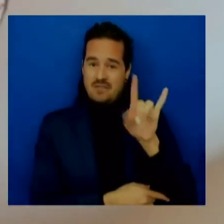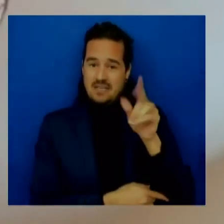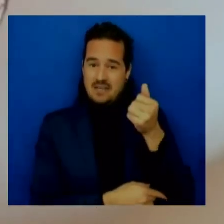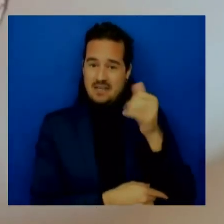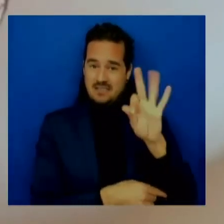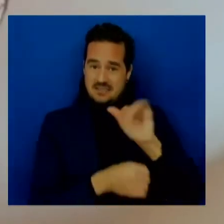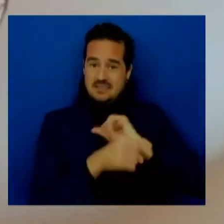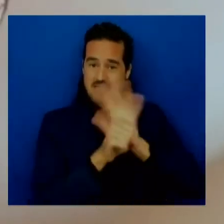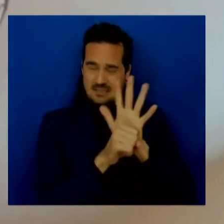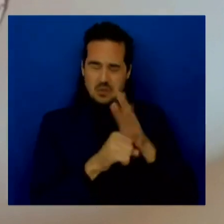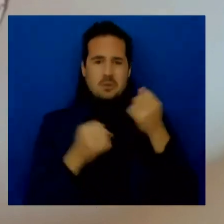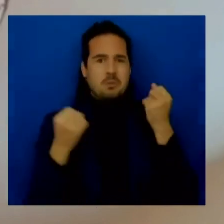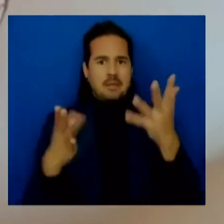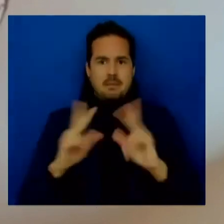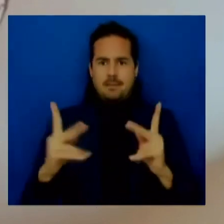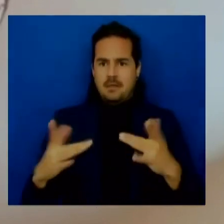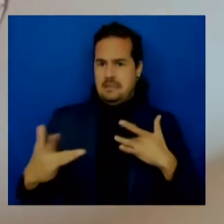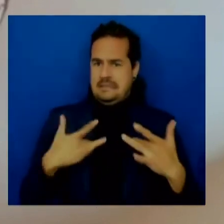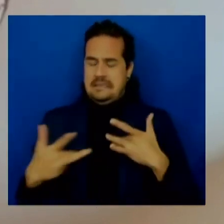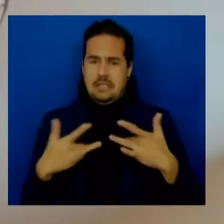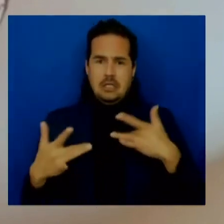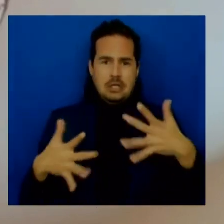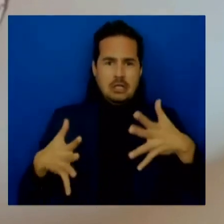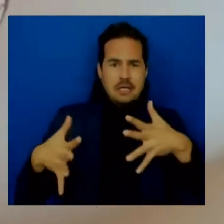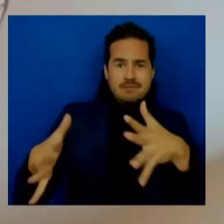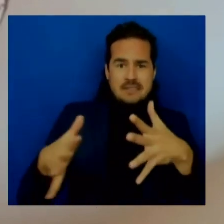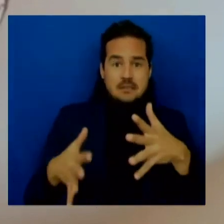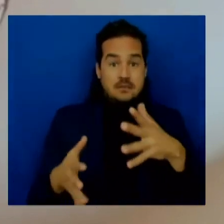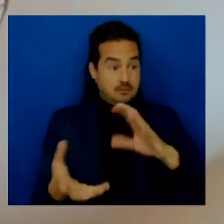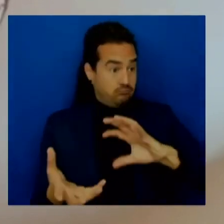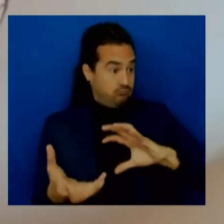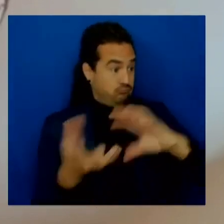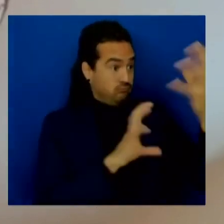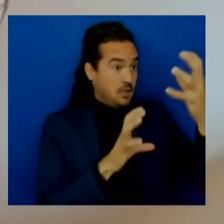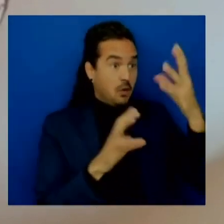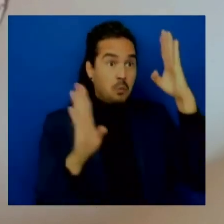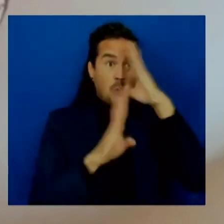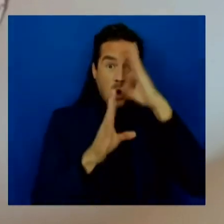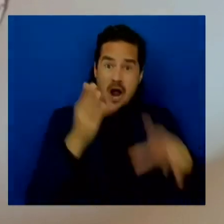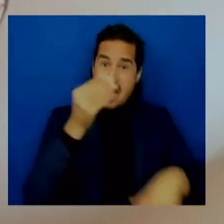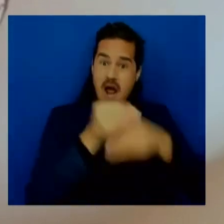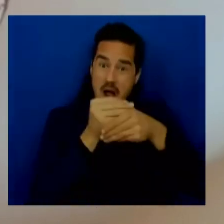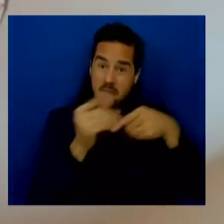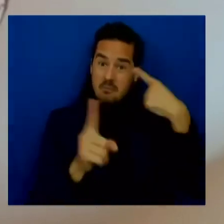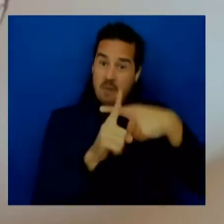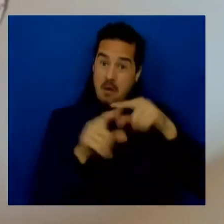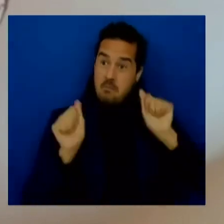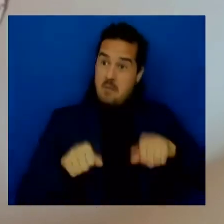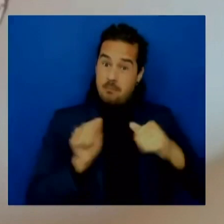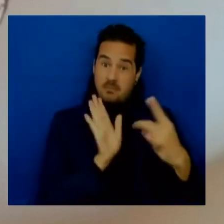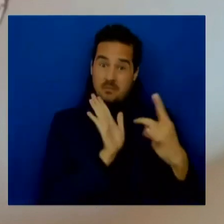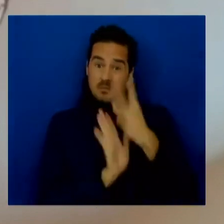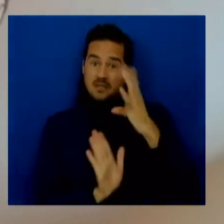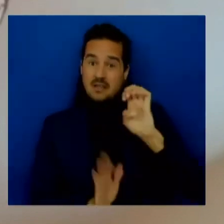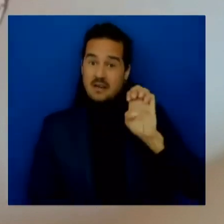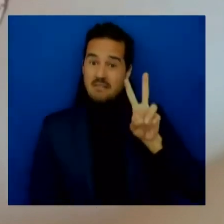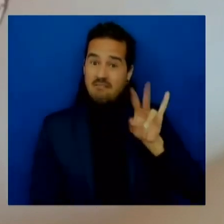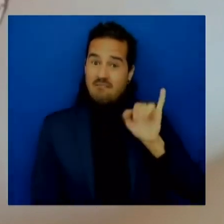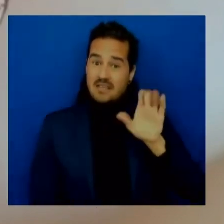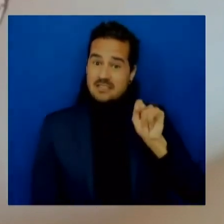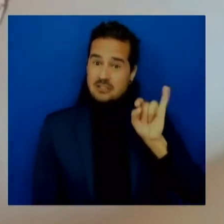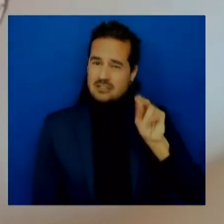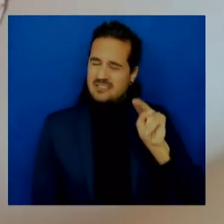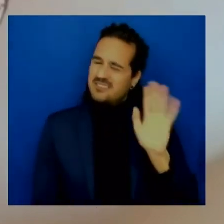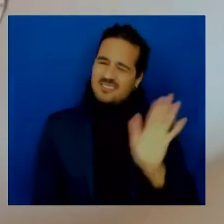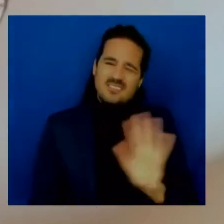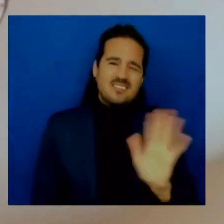being signed, and it is my incredible honor to turn it over to my legislative partner, Speaker Anthony Rendon.